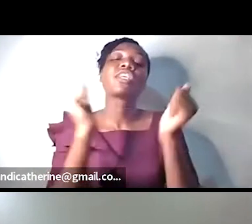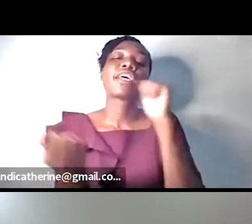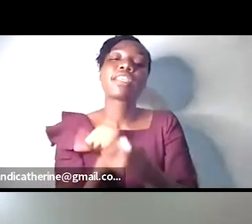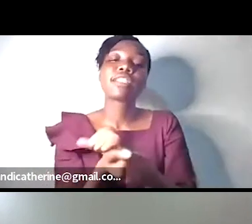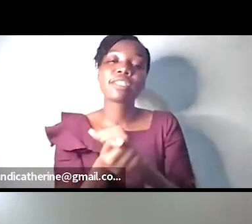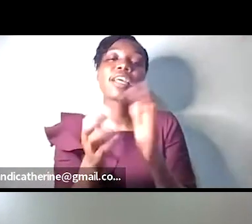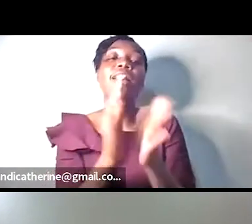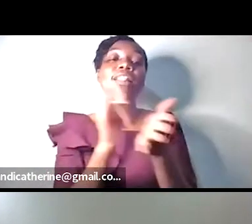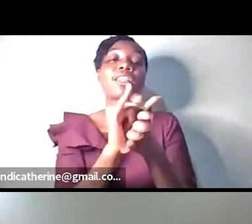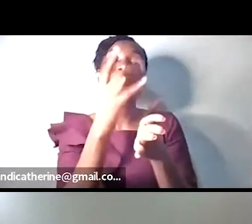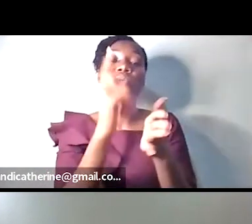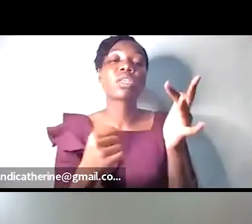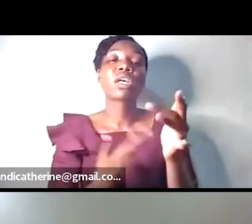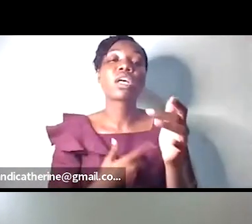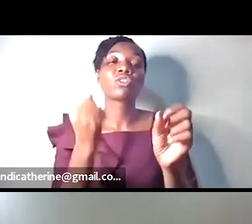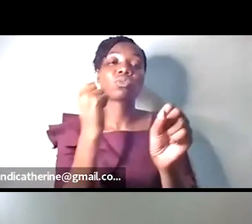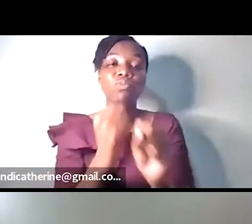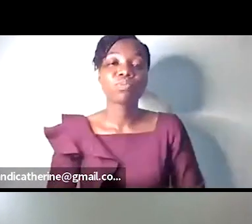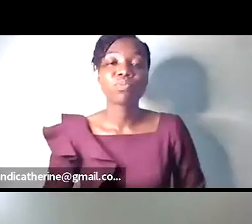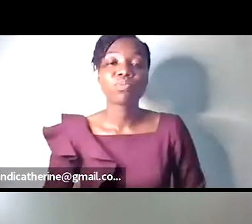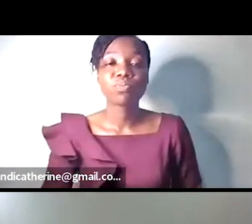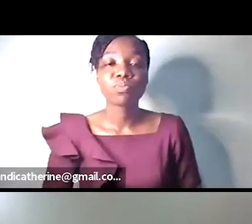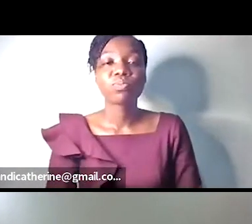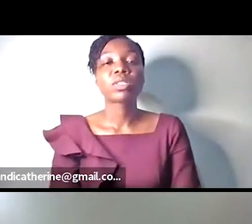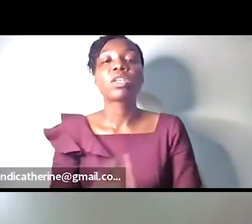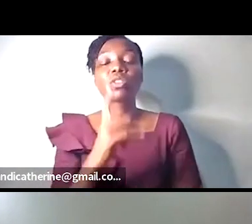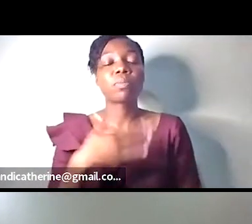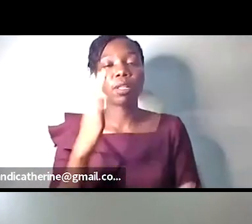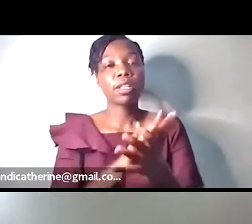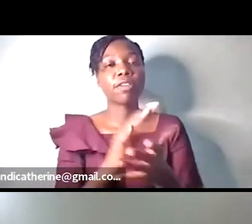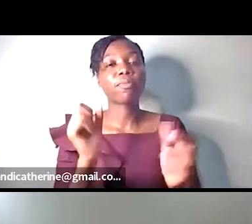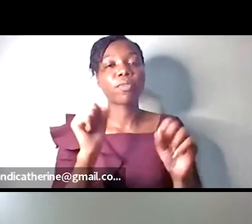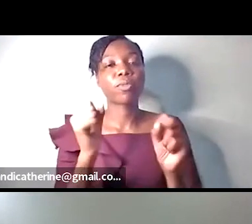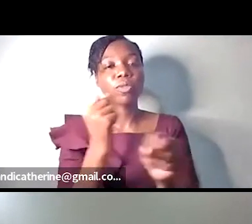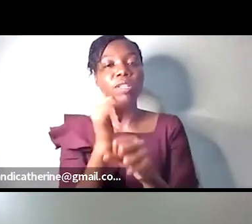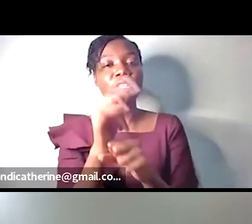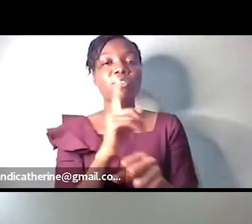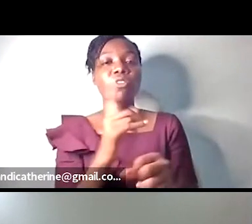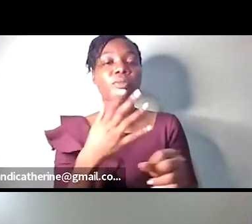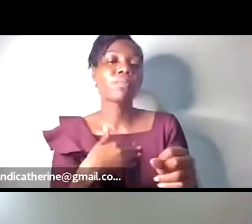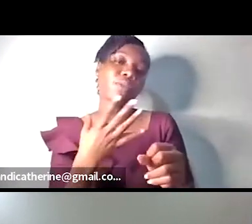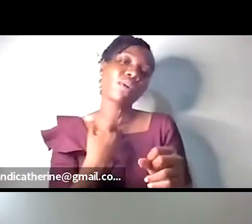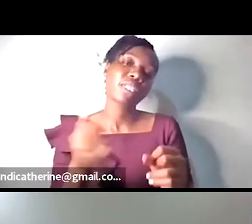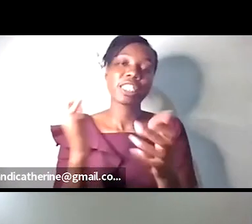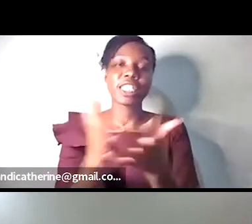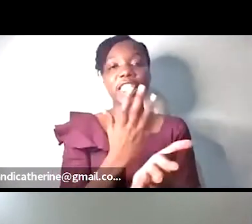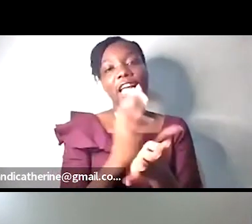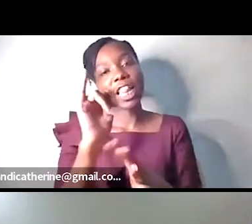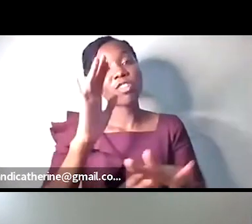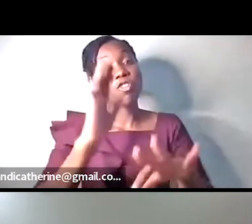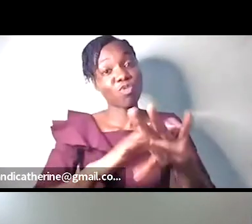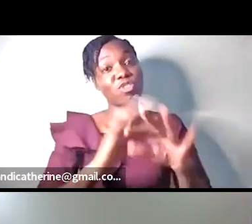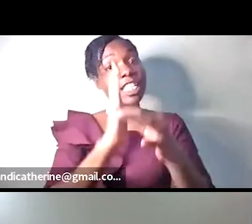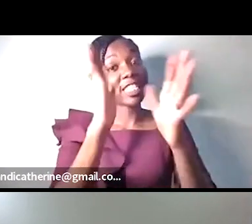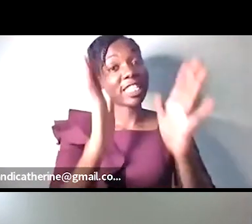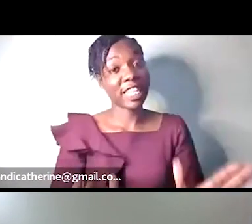at. And as women, we do that for ourselves. That is all that I can share in my role as a leader. That is what I do in